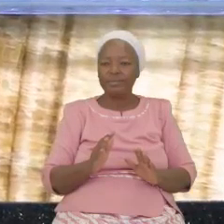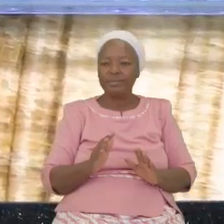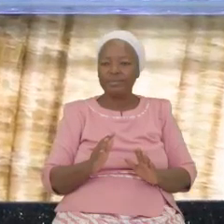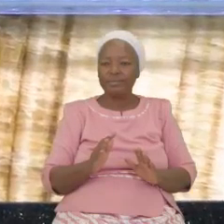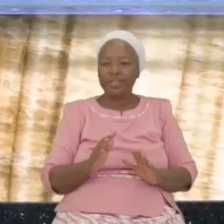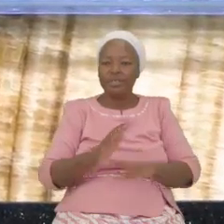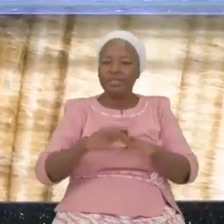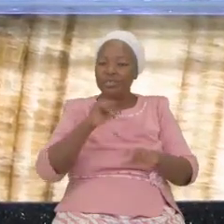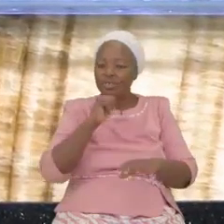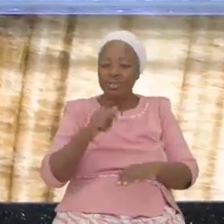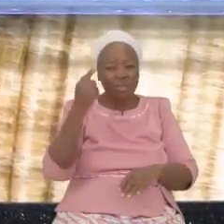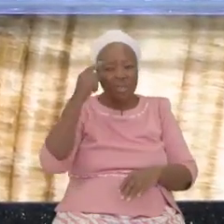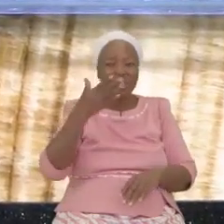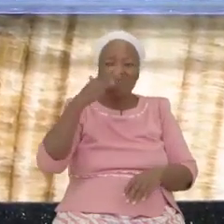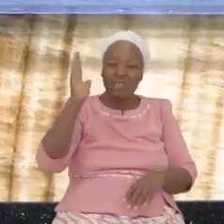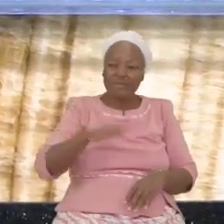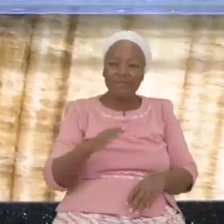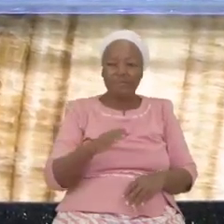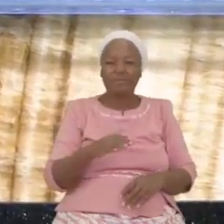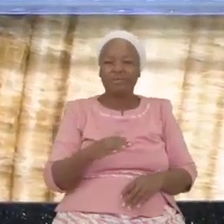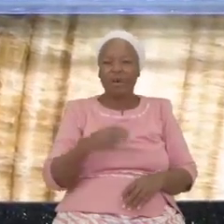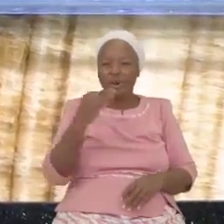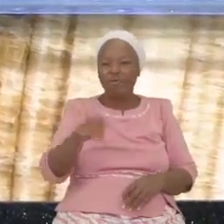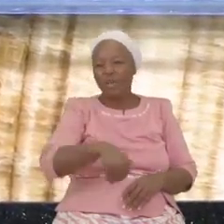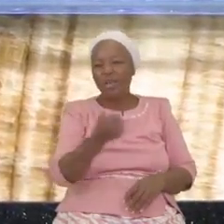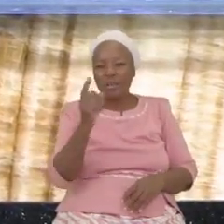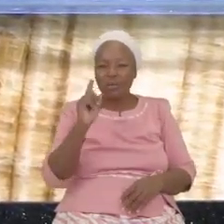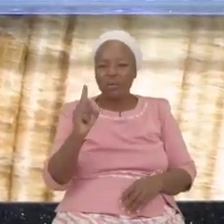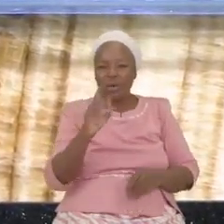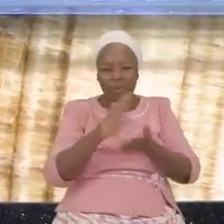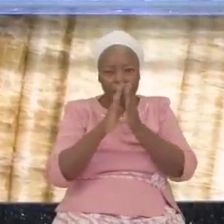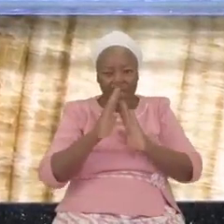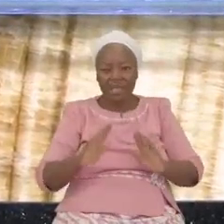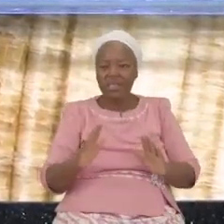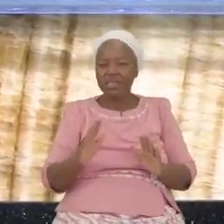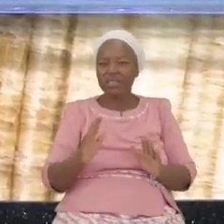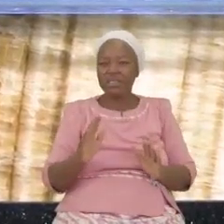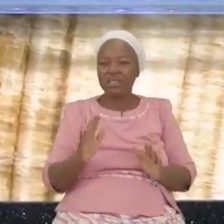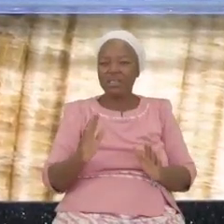Does not think evil of anyone. Peace.